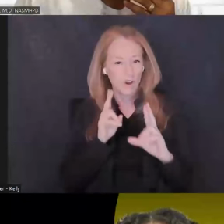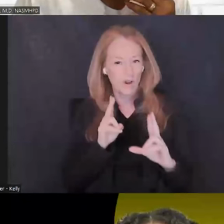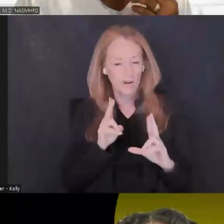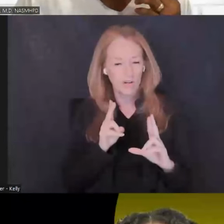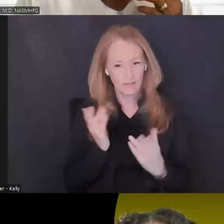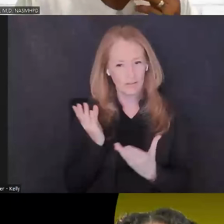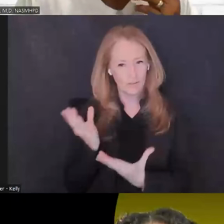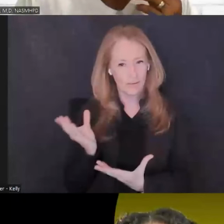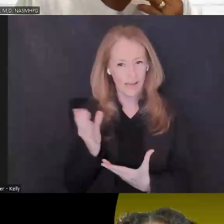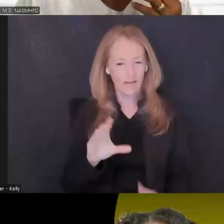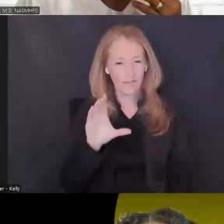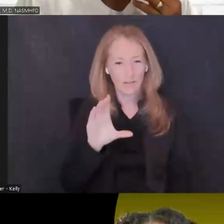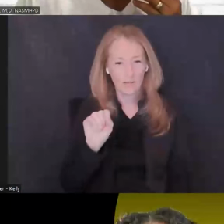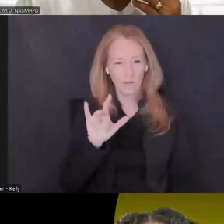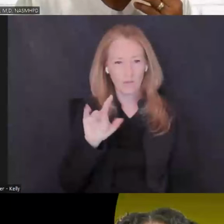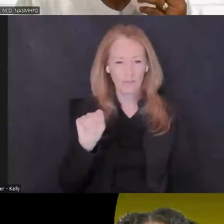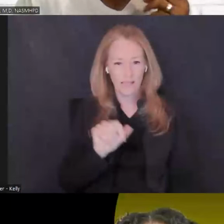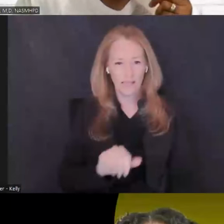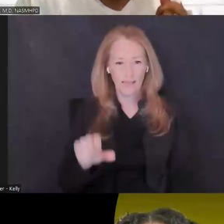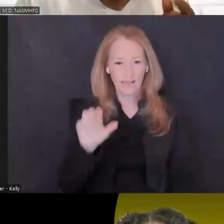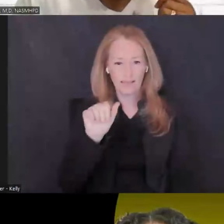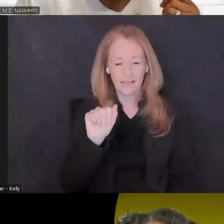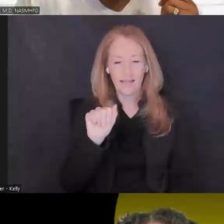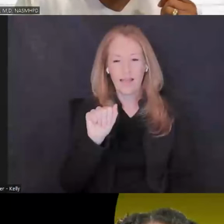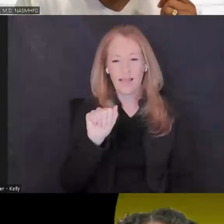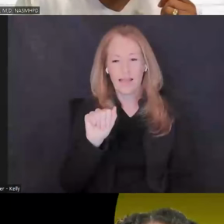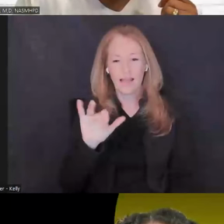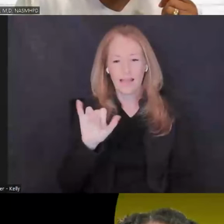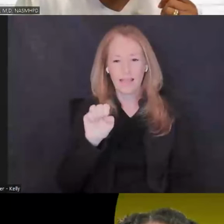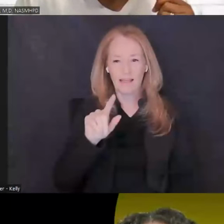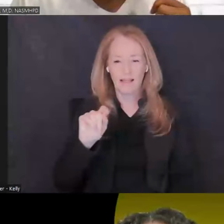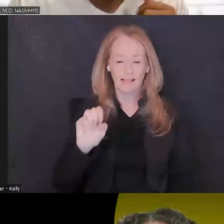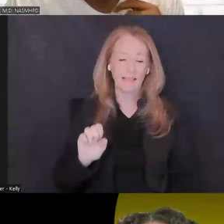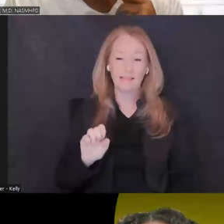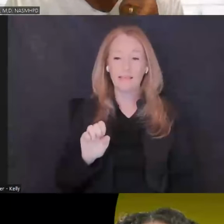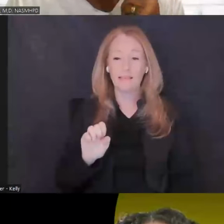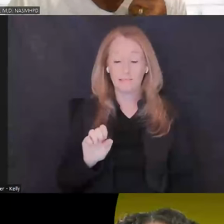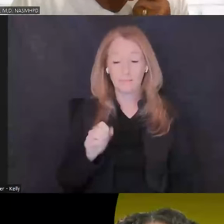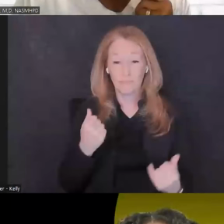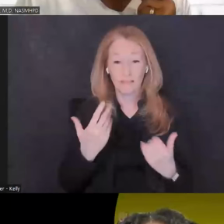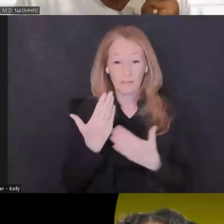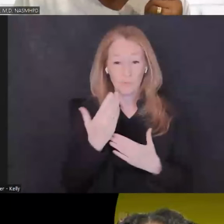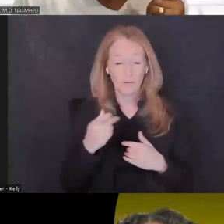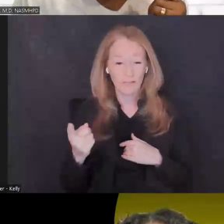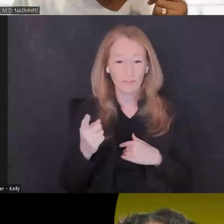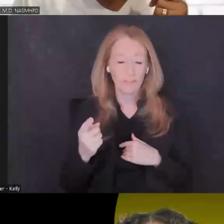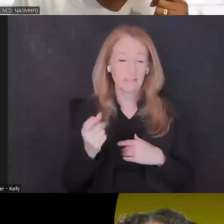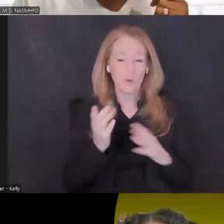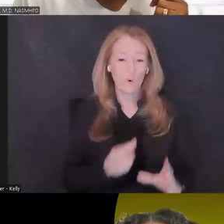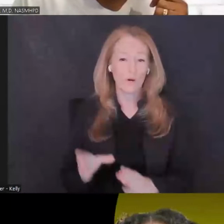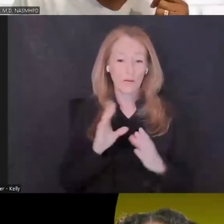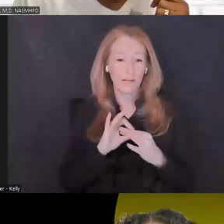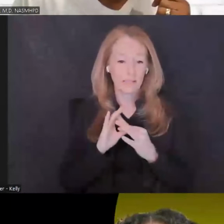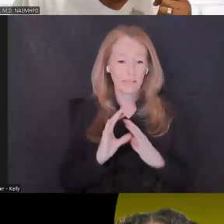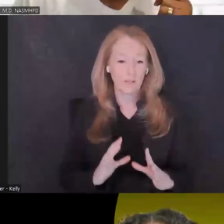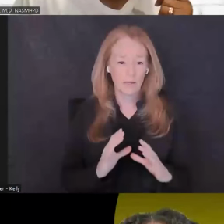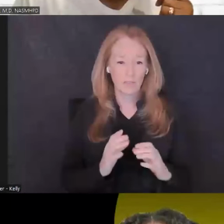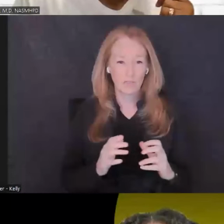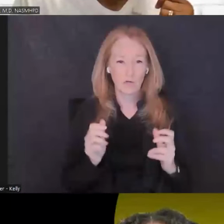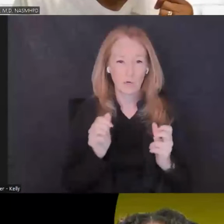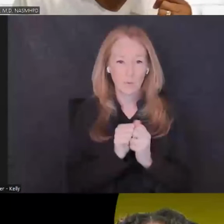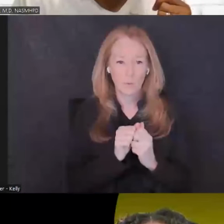have Cosette Ayele as our speaker for this morning. She's the organizing director with Raheem. And